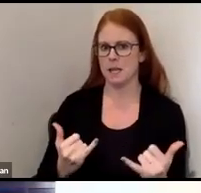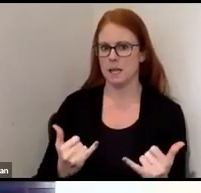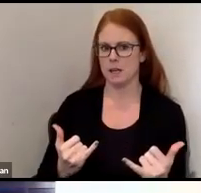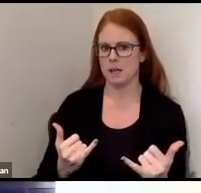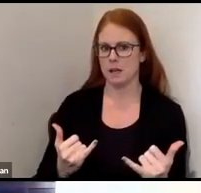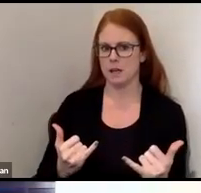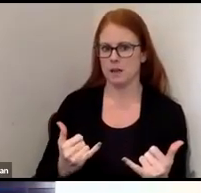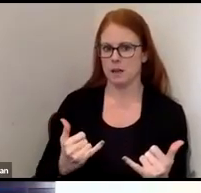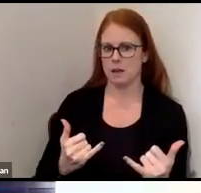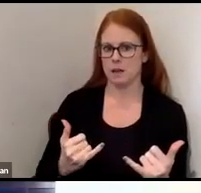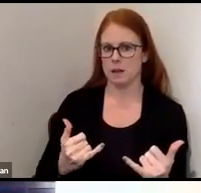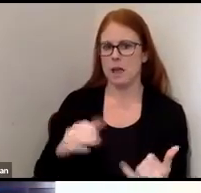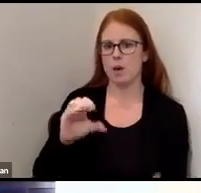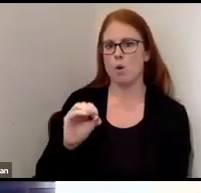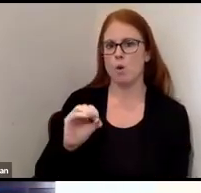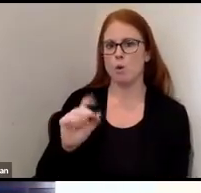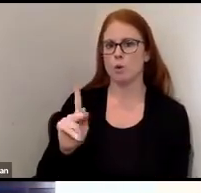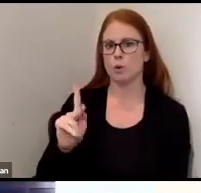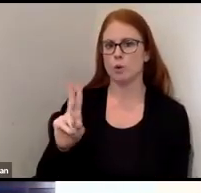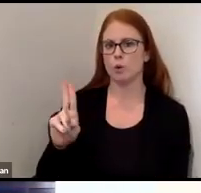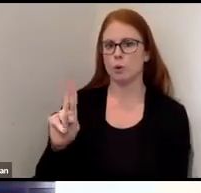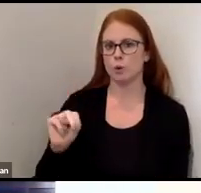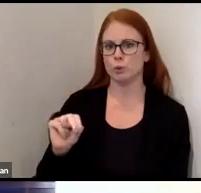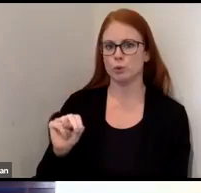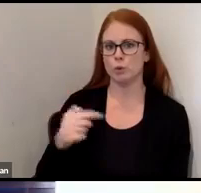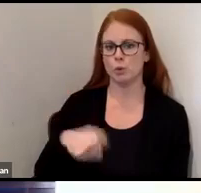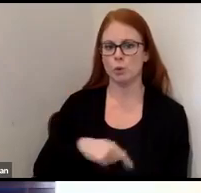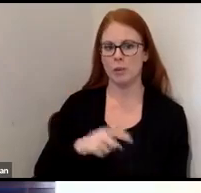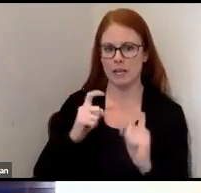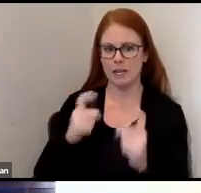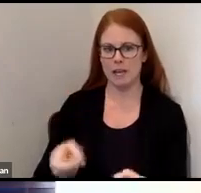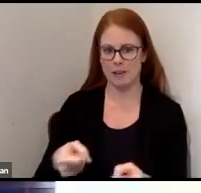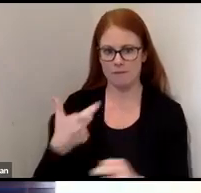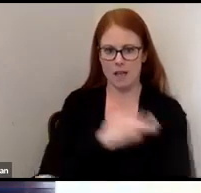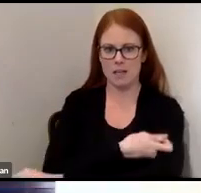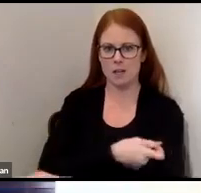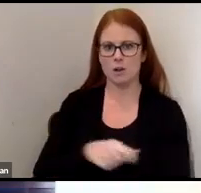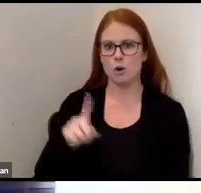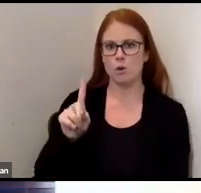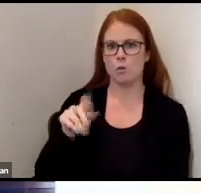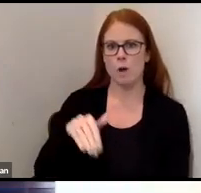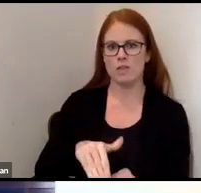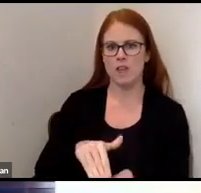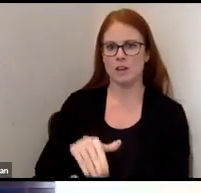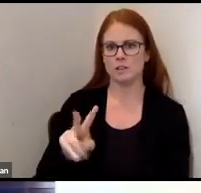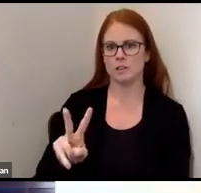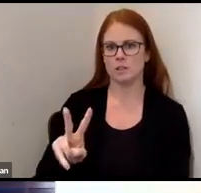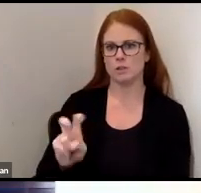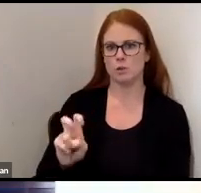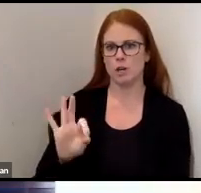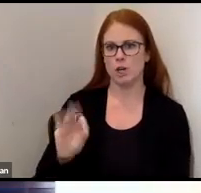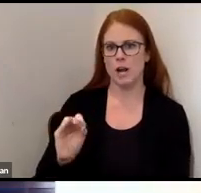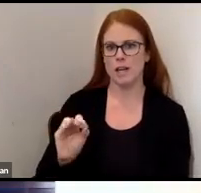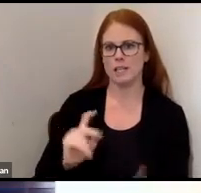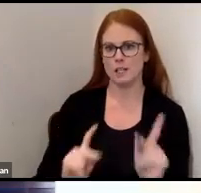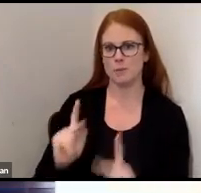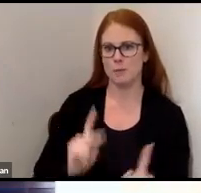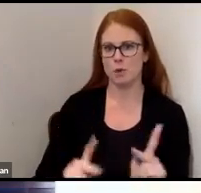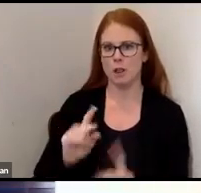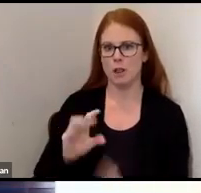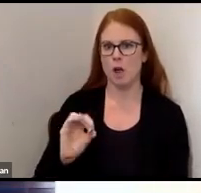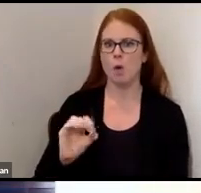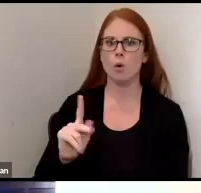today at Okun, we give out vaccines to 1,290 people at